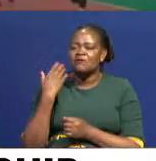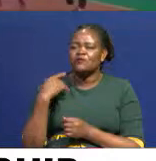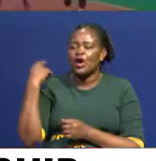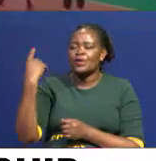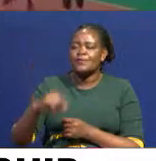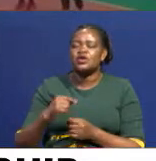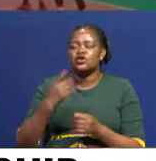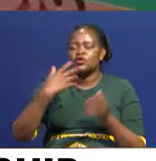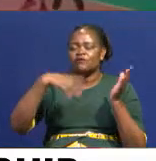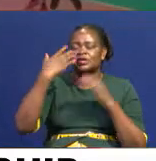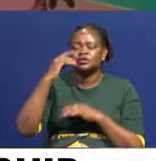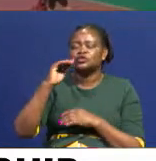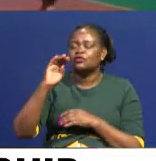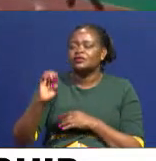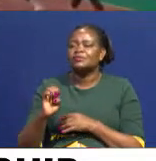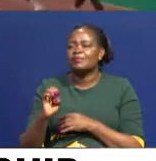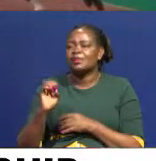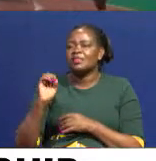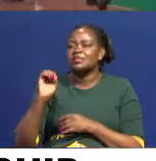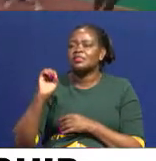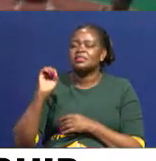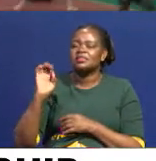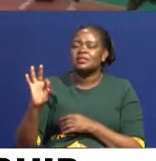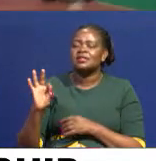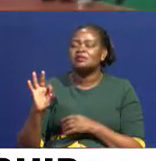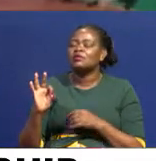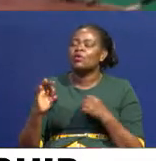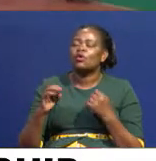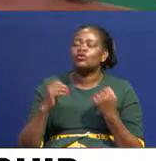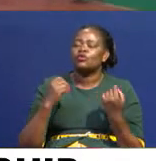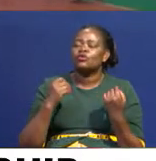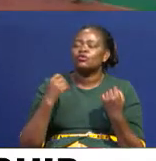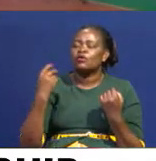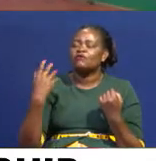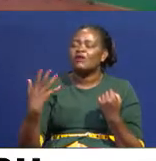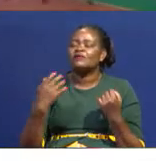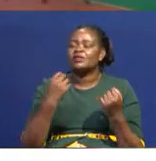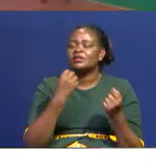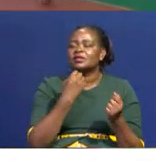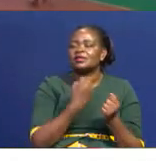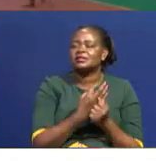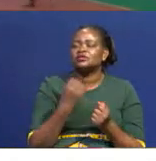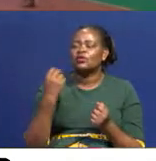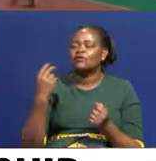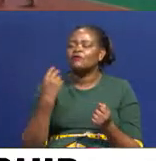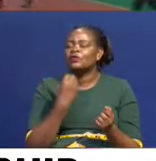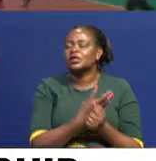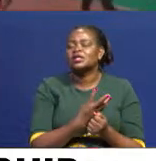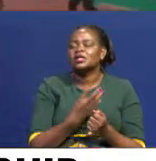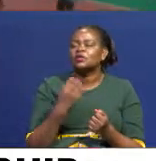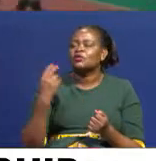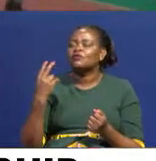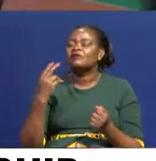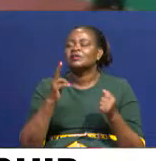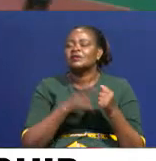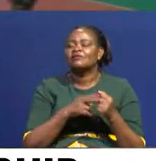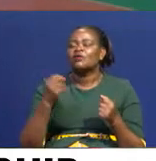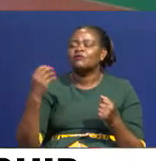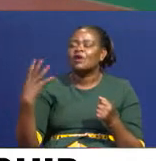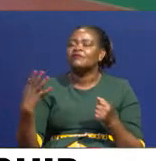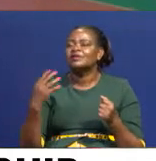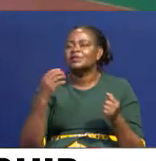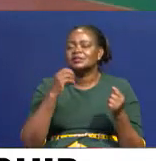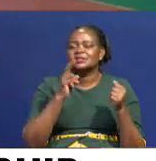defeated University of Zimbabwe Wolves by 3 sets at 1 of 25-13, 25-14 and 25-27 and 25-18 to